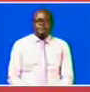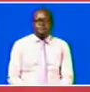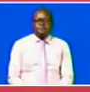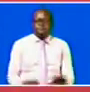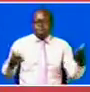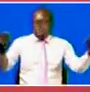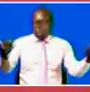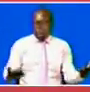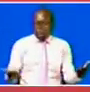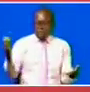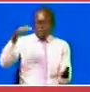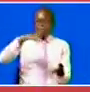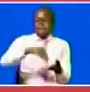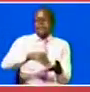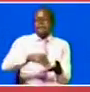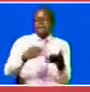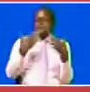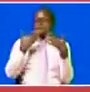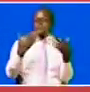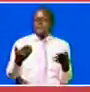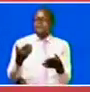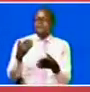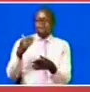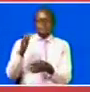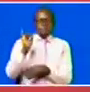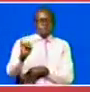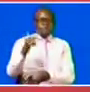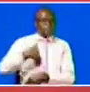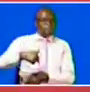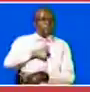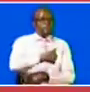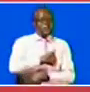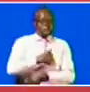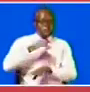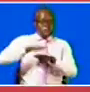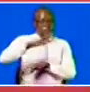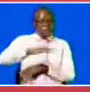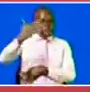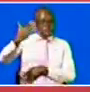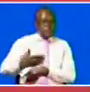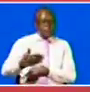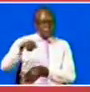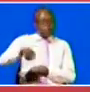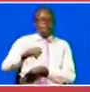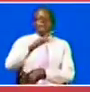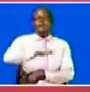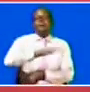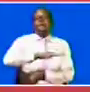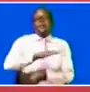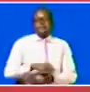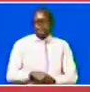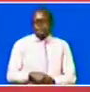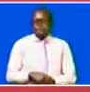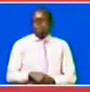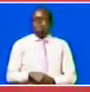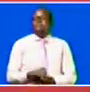All right, welcome back to Friday Briefing. Thank you so much for staying with us. Those who are joining us, good evening and welcome to the show this evening. All right, now, Uhuru